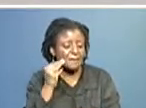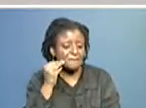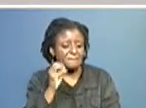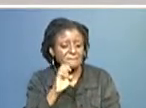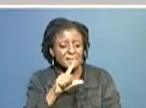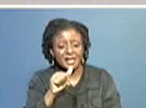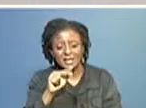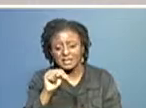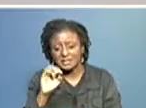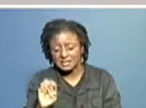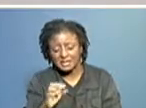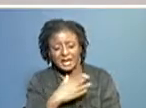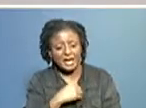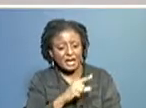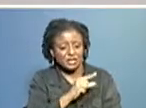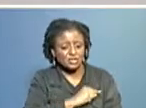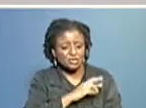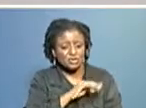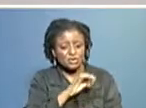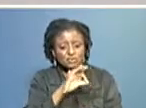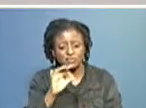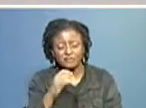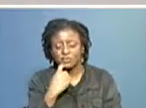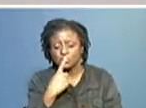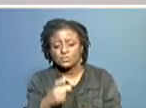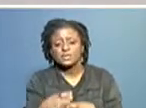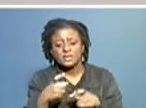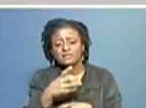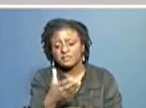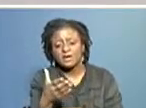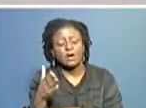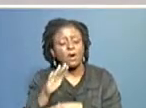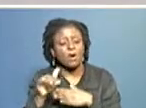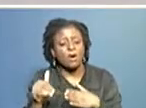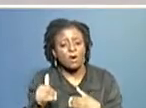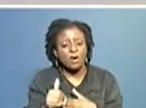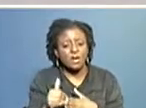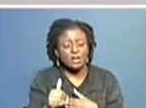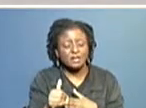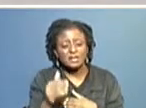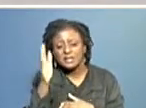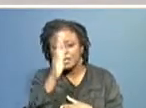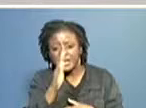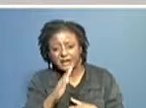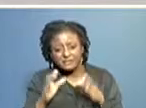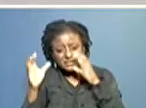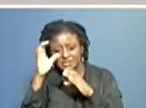who would give their all, never ever seeking any kind of commensurate reward.